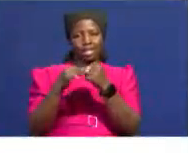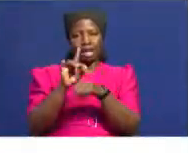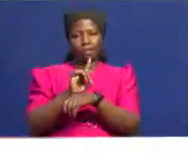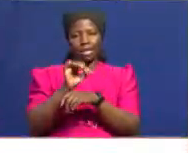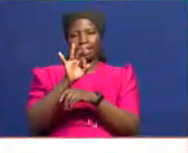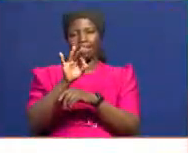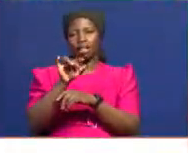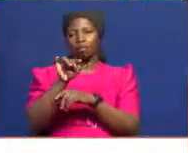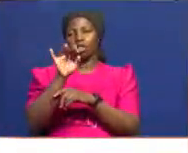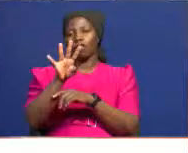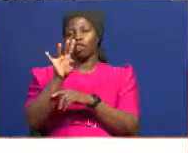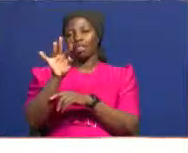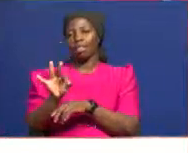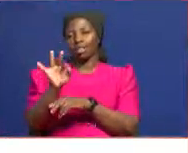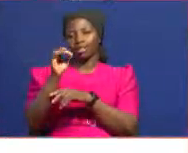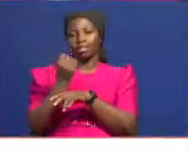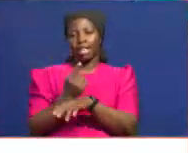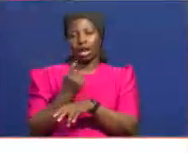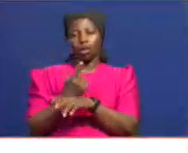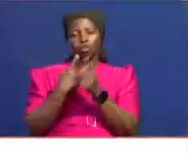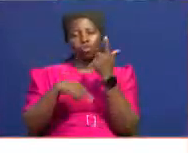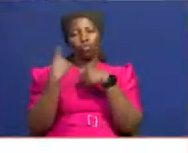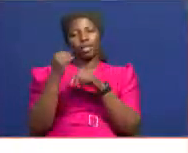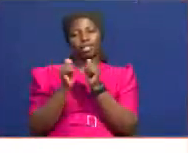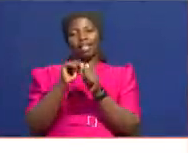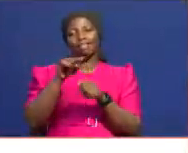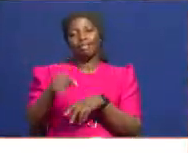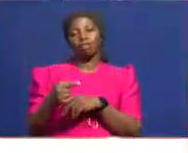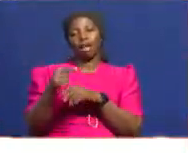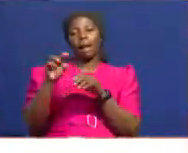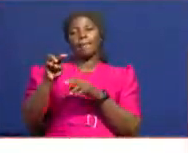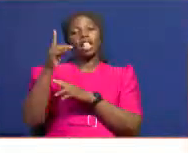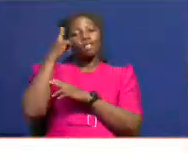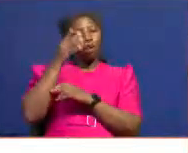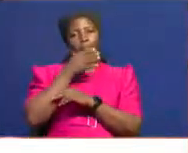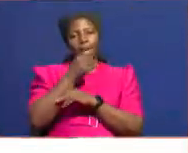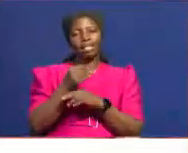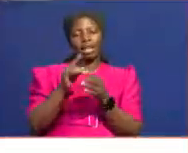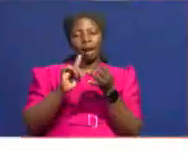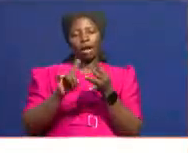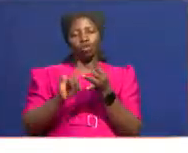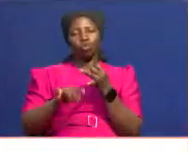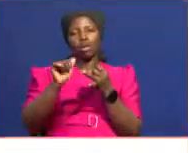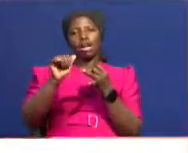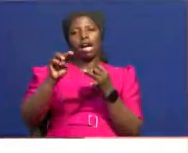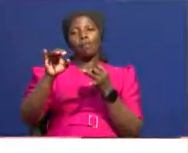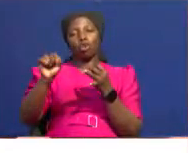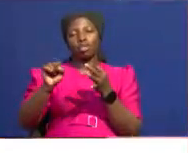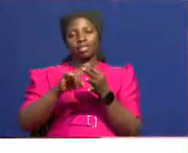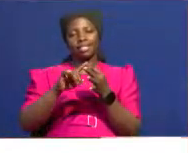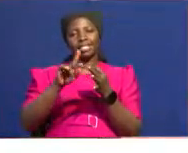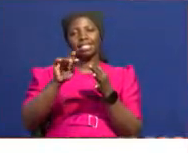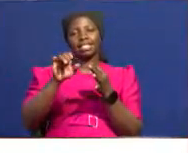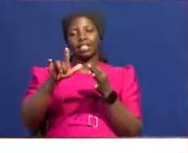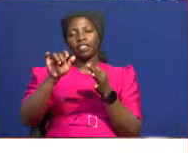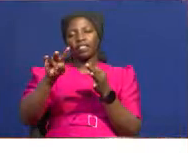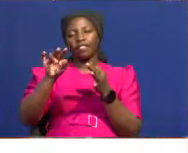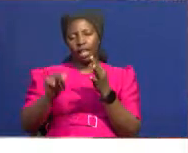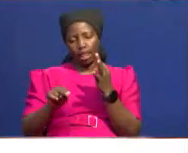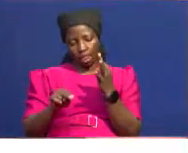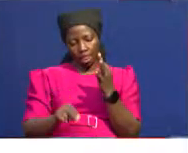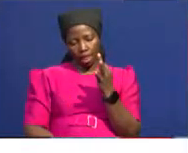minutes, 30.43 seconds to win the men's 10,000 meters ahead of Amos Kipkurui and Kevin Kiplagat, who finished second and